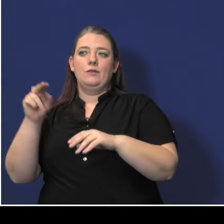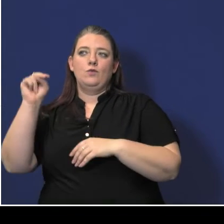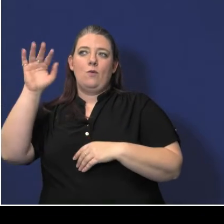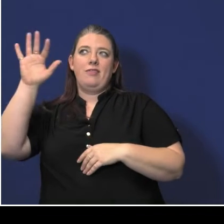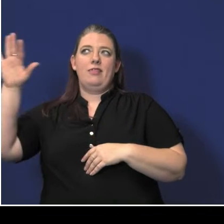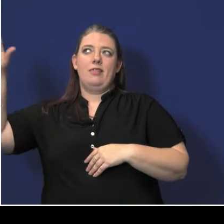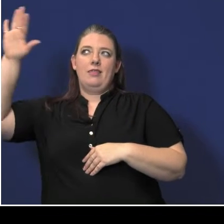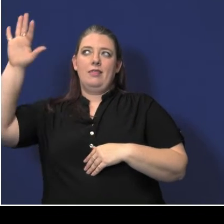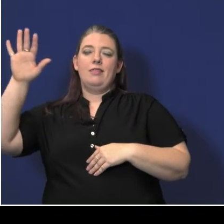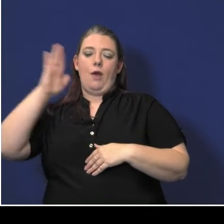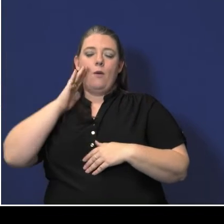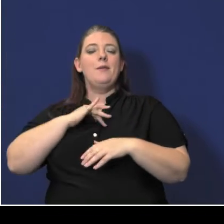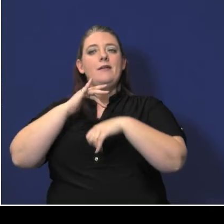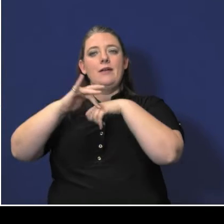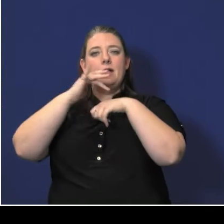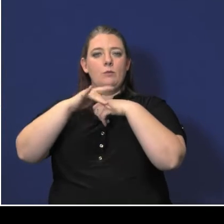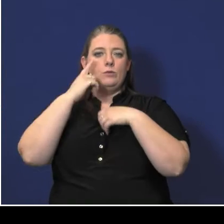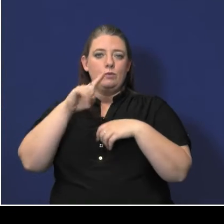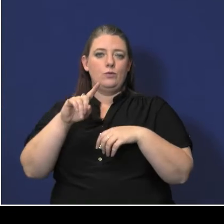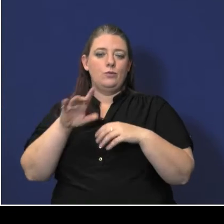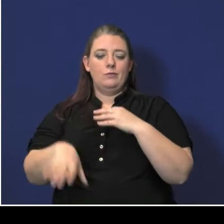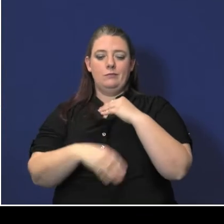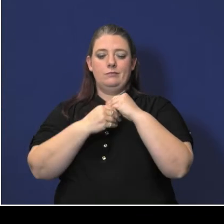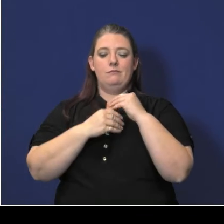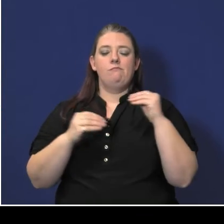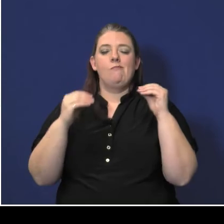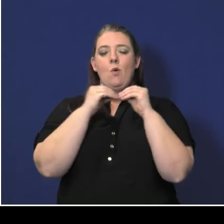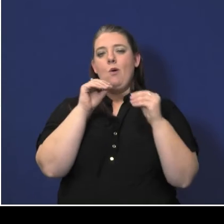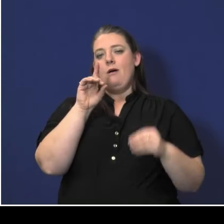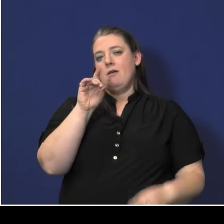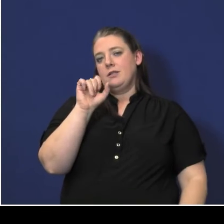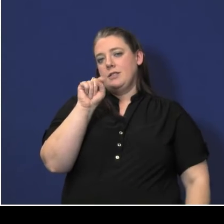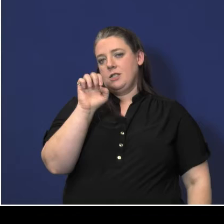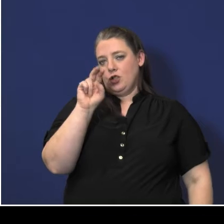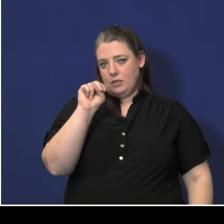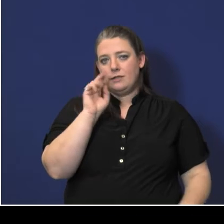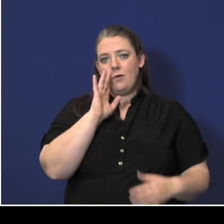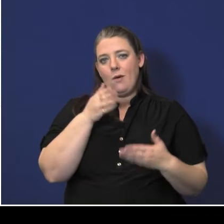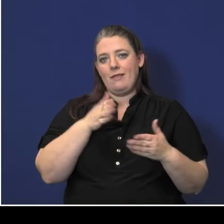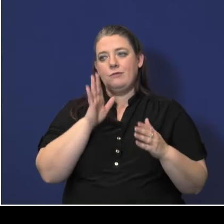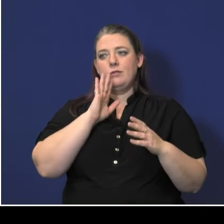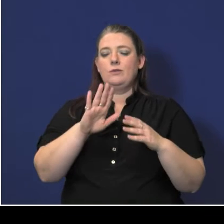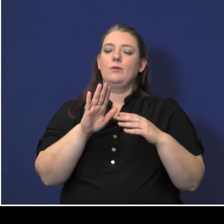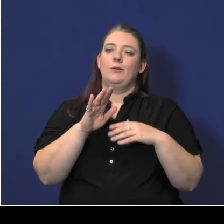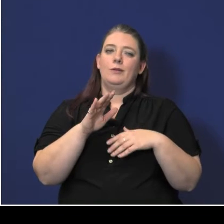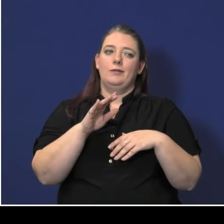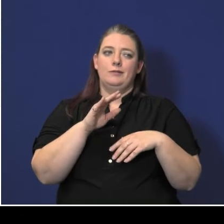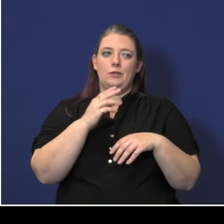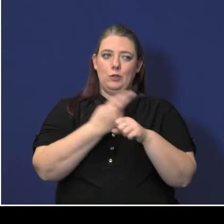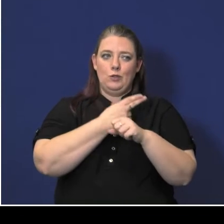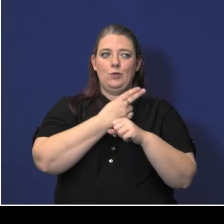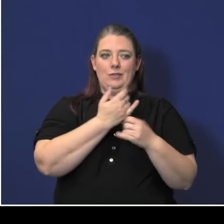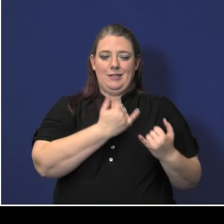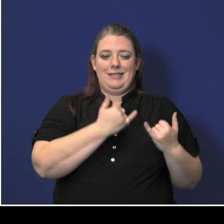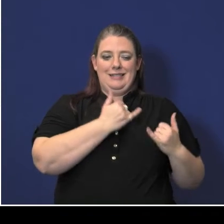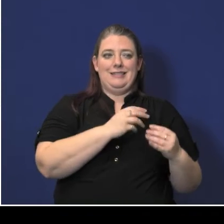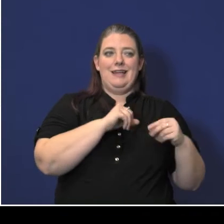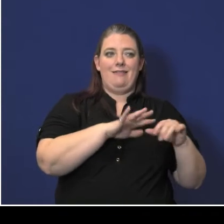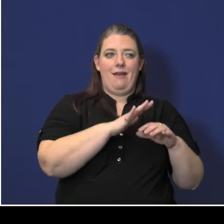that may be available for us to do additional detention. That way it allows us to maximize the use of the existing land on our